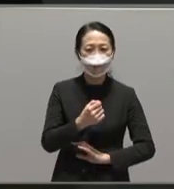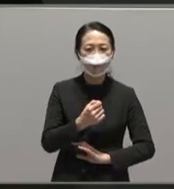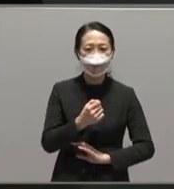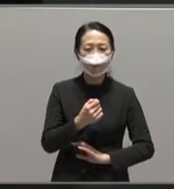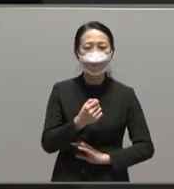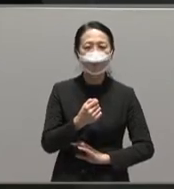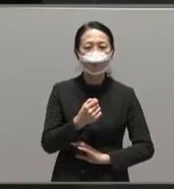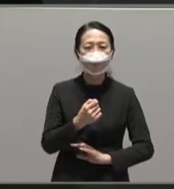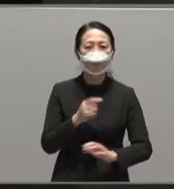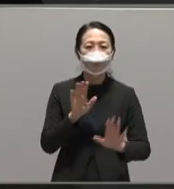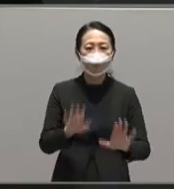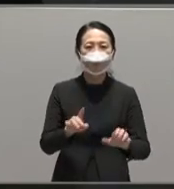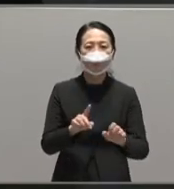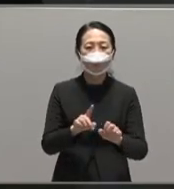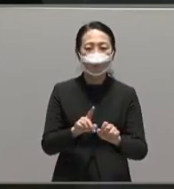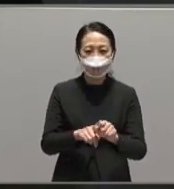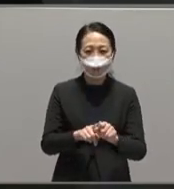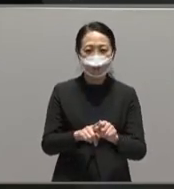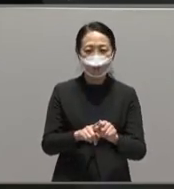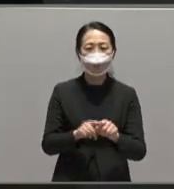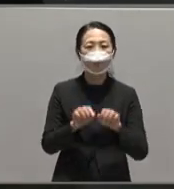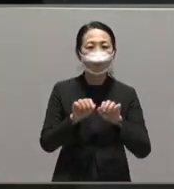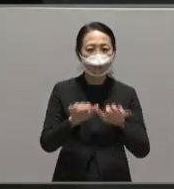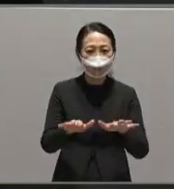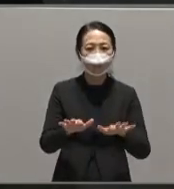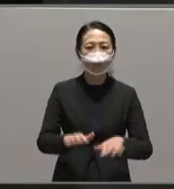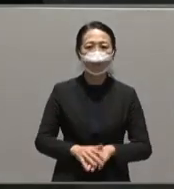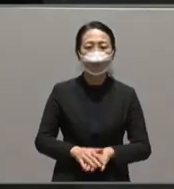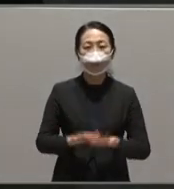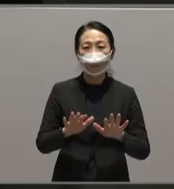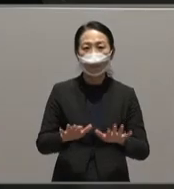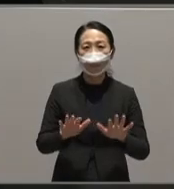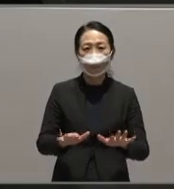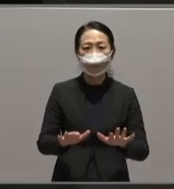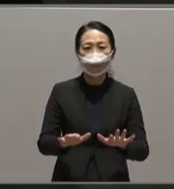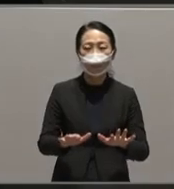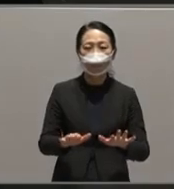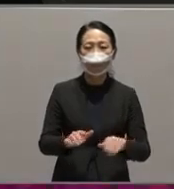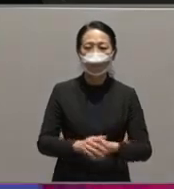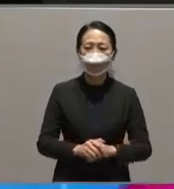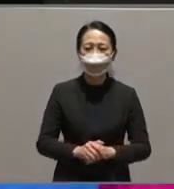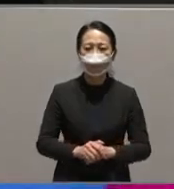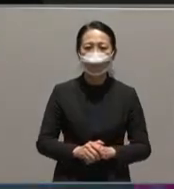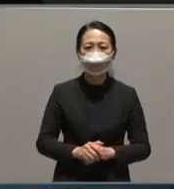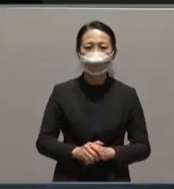and there's a very simple practice from Japan that can help that process along. Here's Natalie Morales.